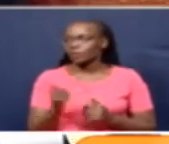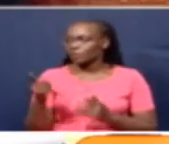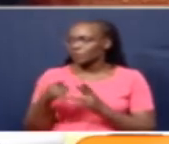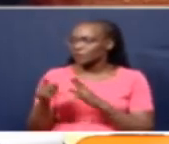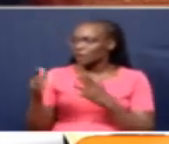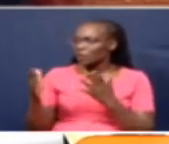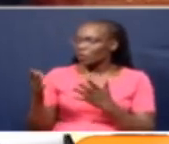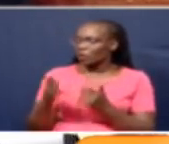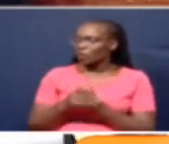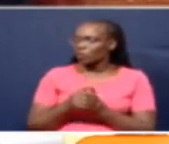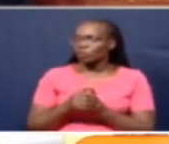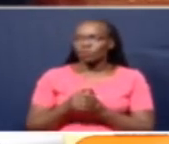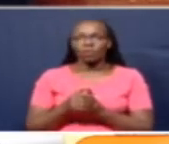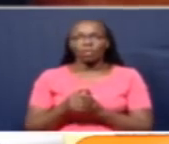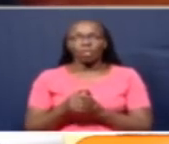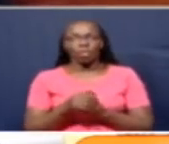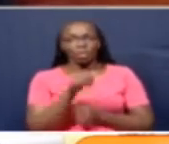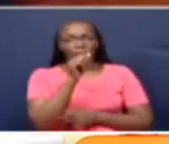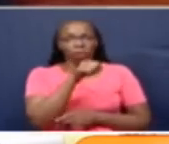Yeah. Should I turn it off?